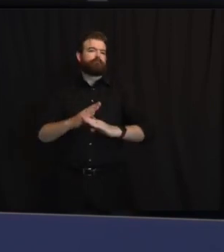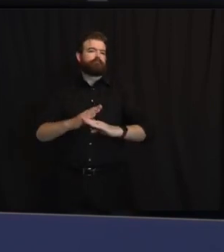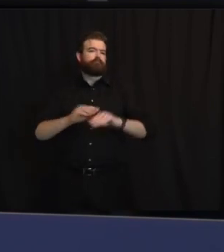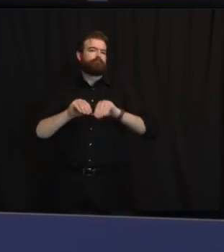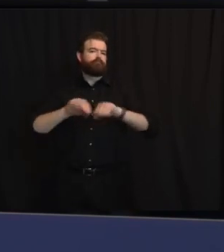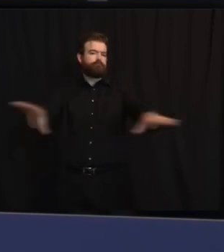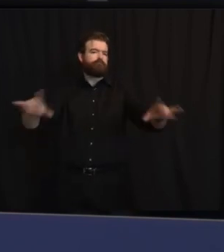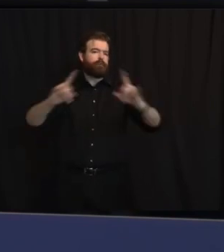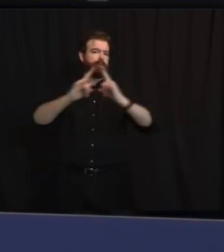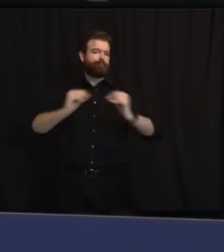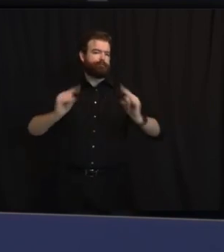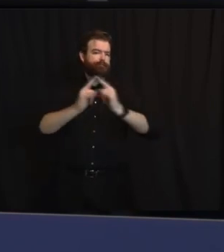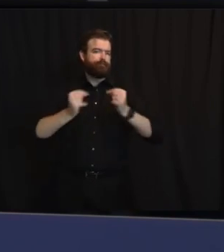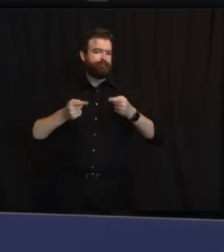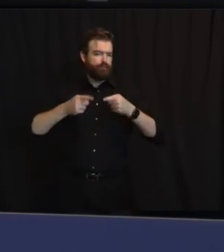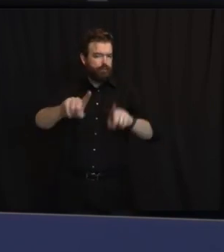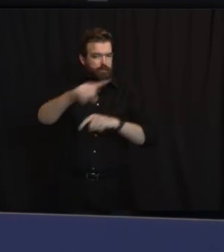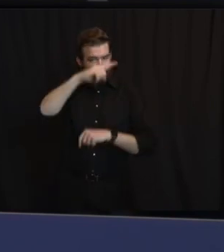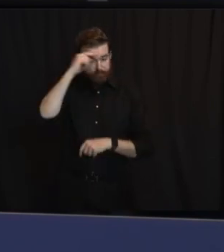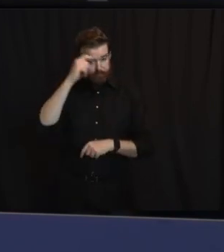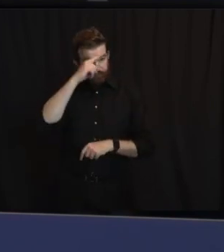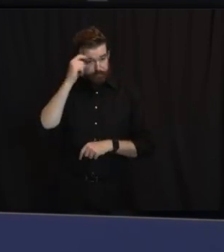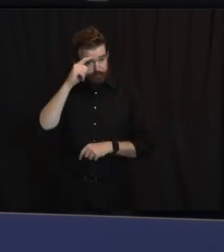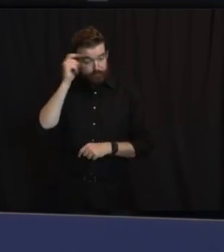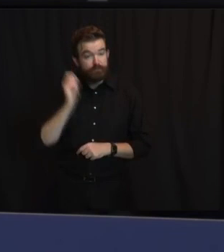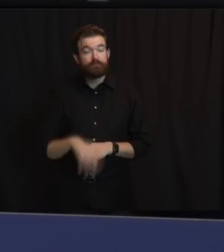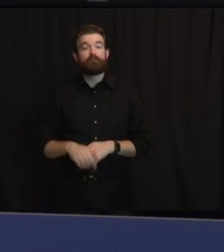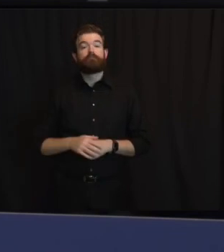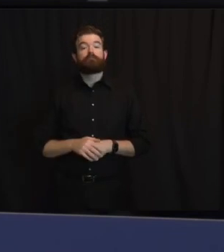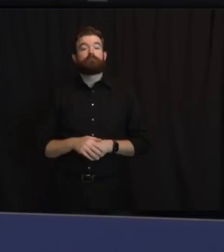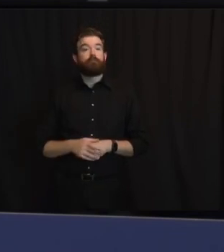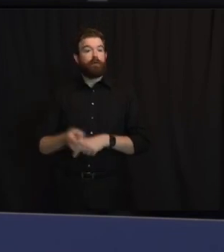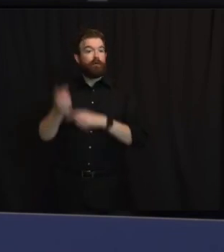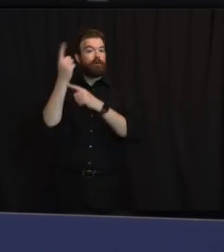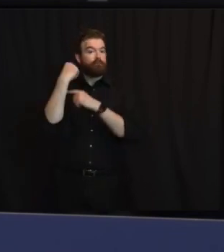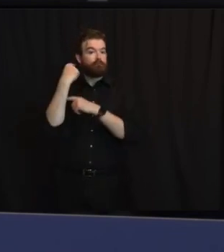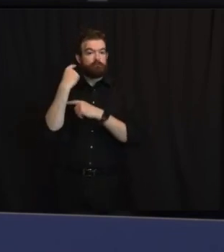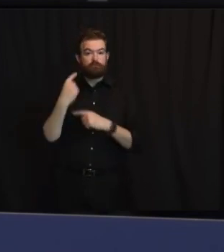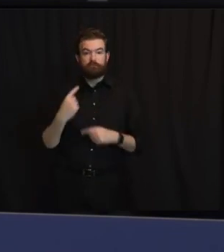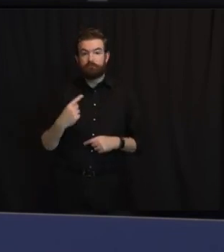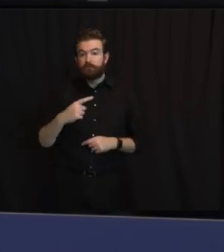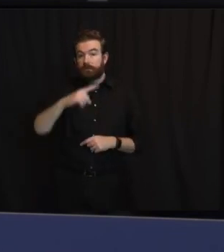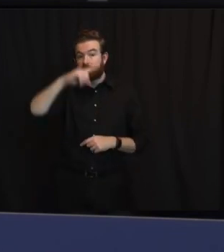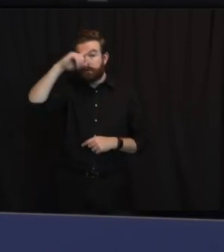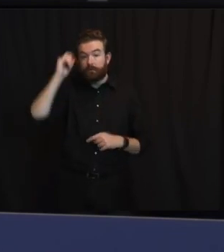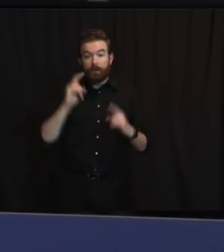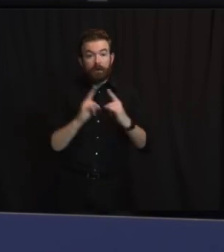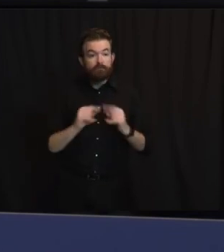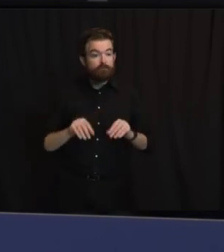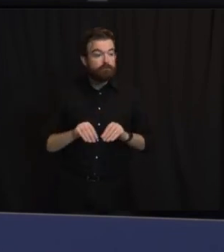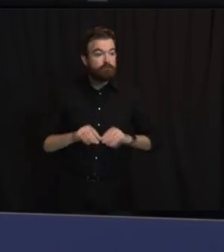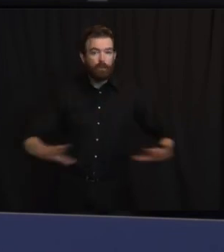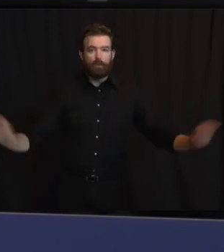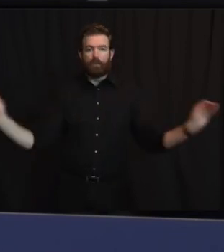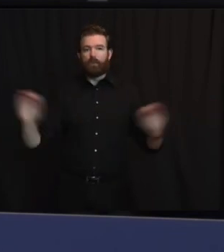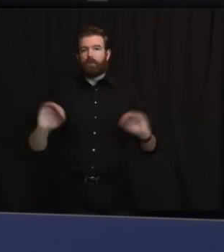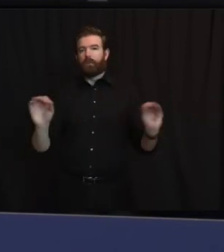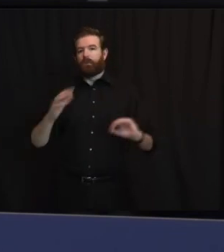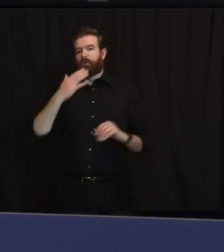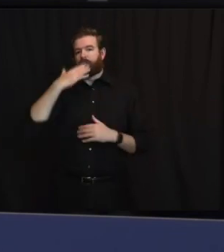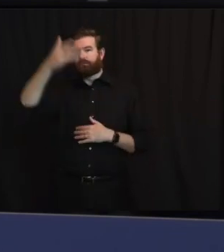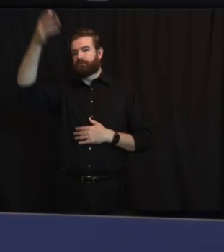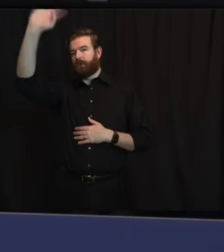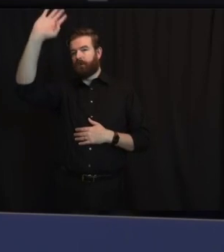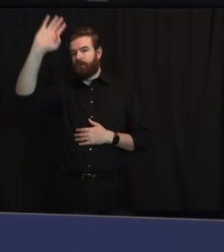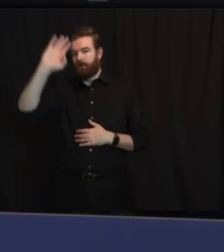So thankfully, there were no outbreaks were reported during the last season. So we're looking forward to another summer where children can safely enjoy